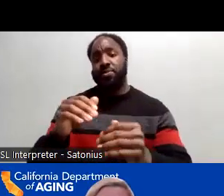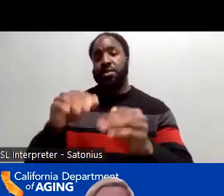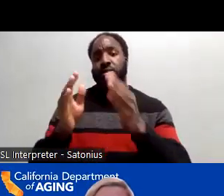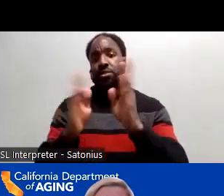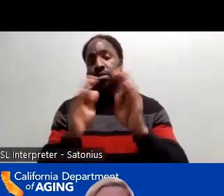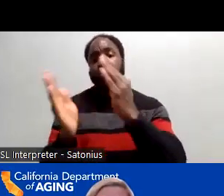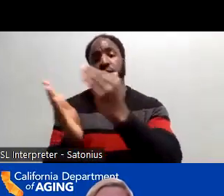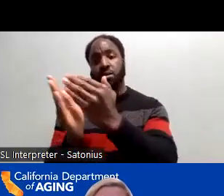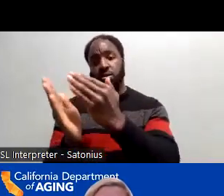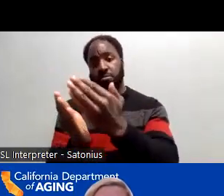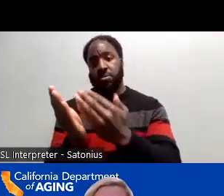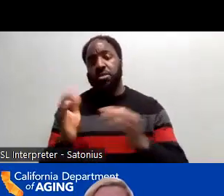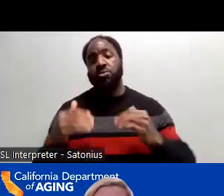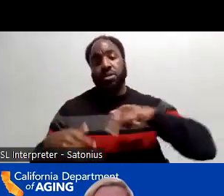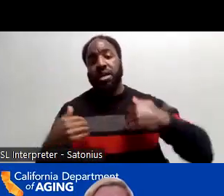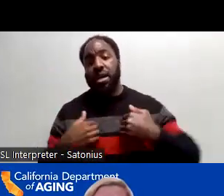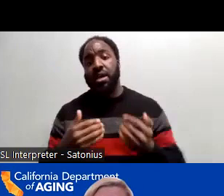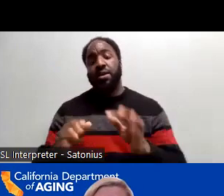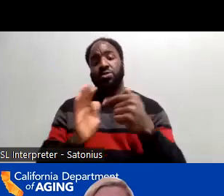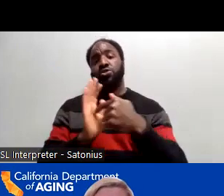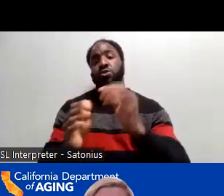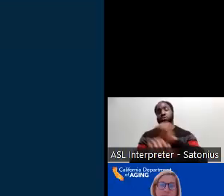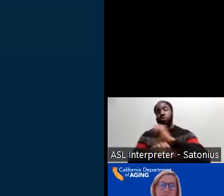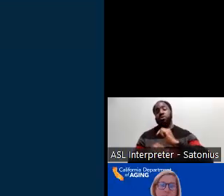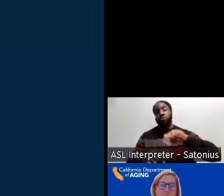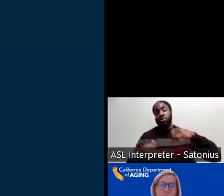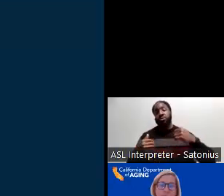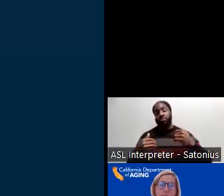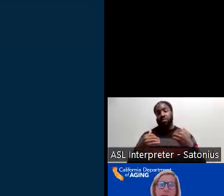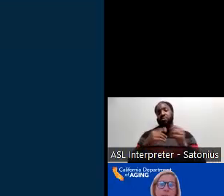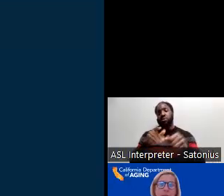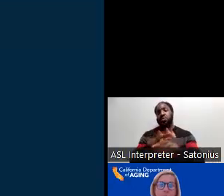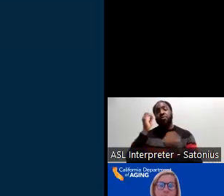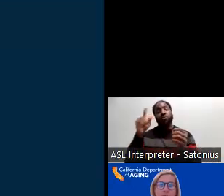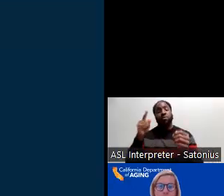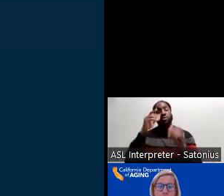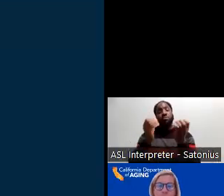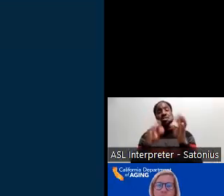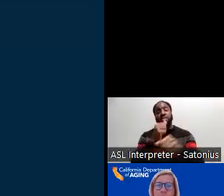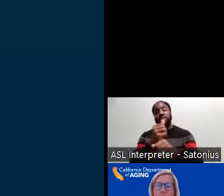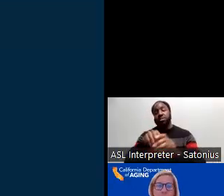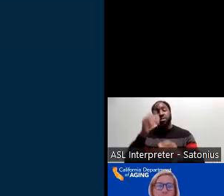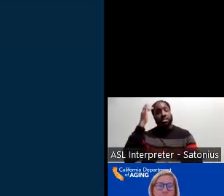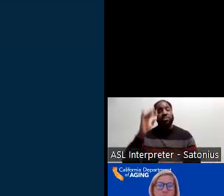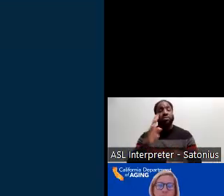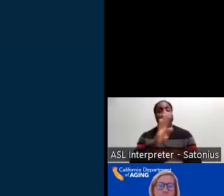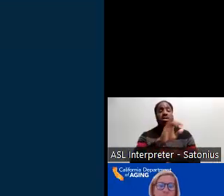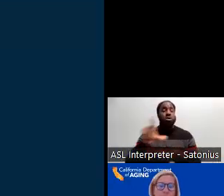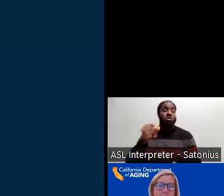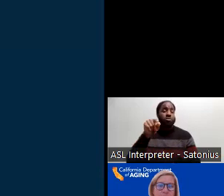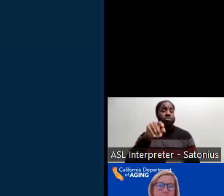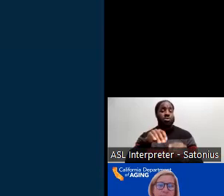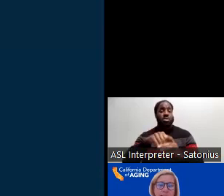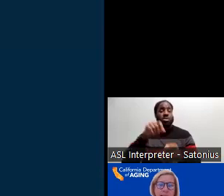it's reflective of the work that's been happening for many years in California by all of you on this call and